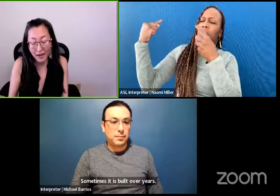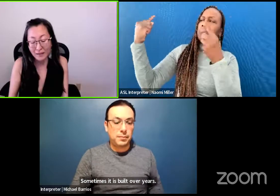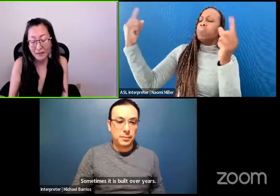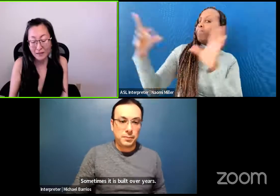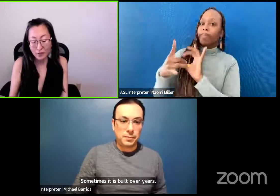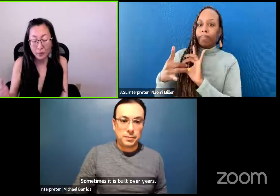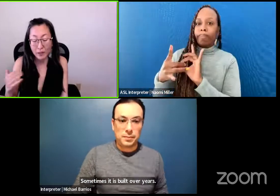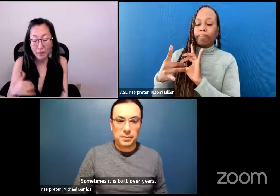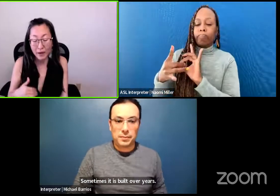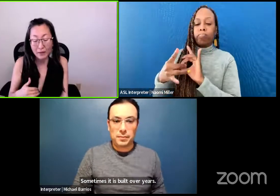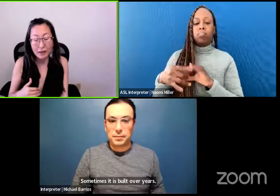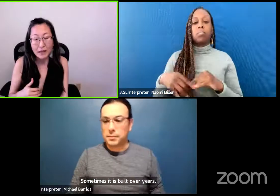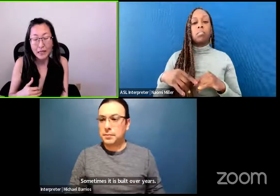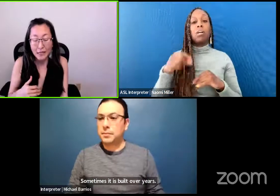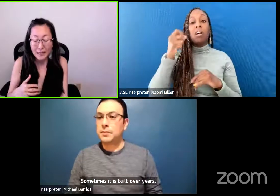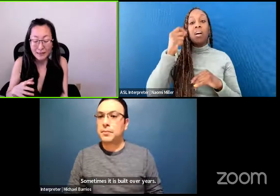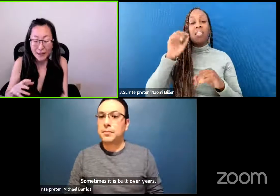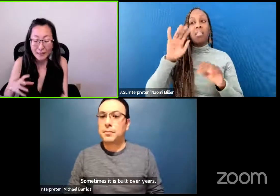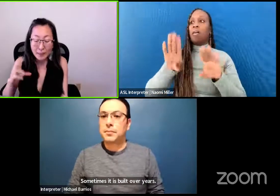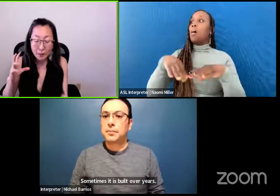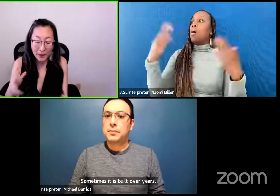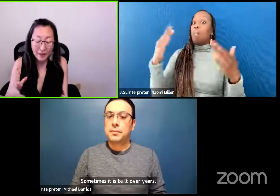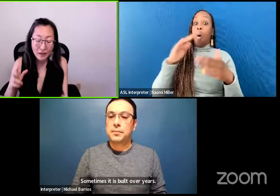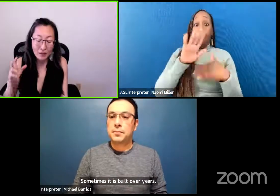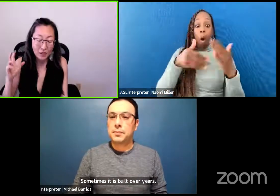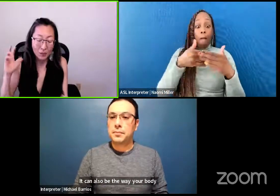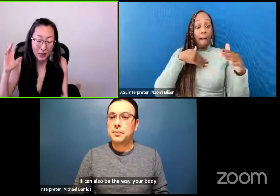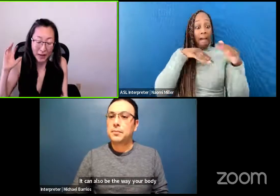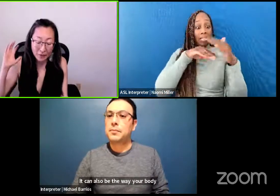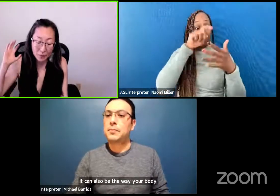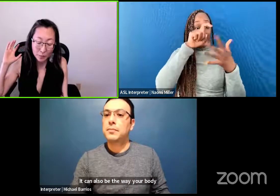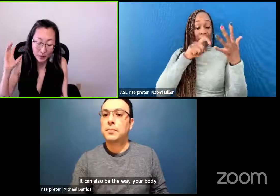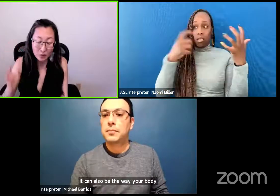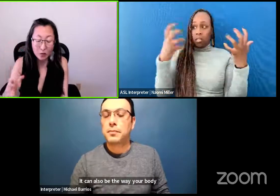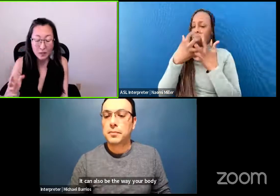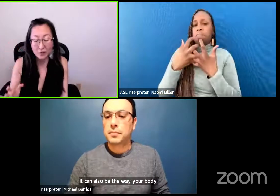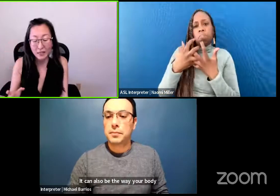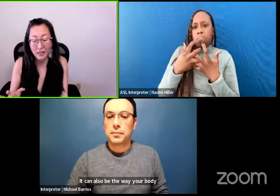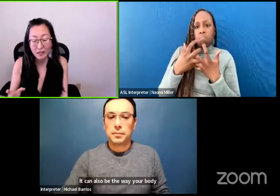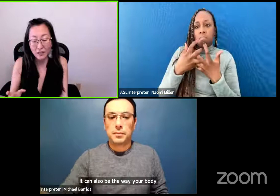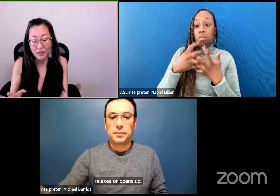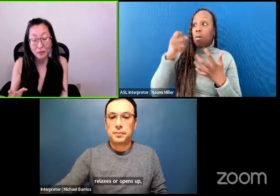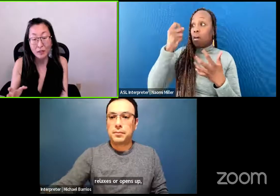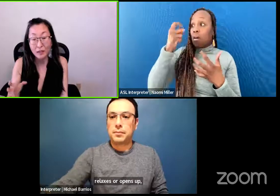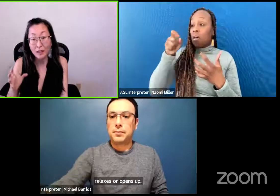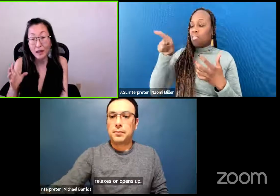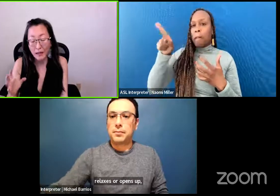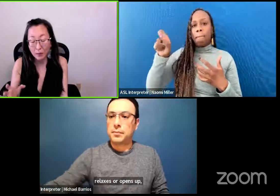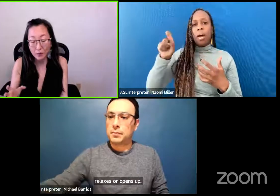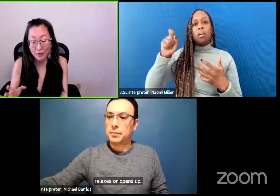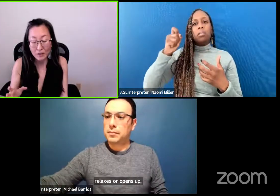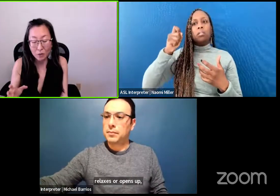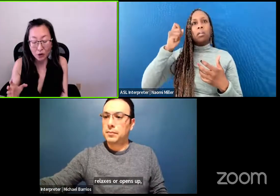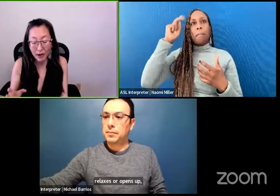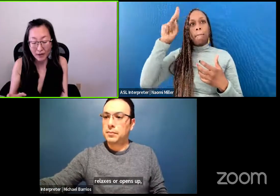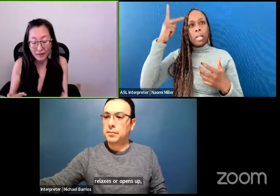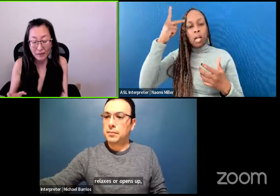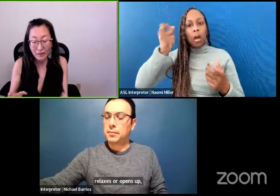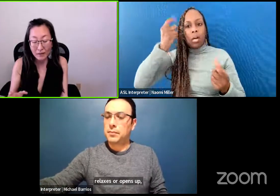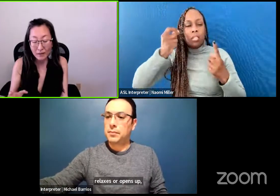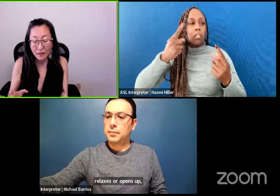all your access needs are being met. It is not dependent on someone having a political understanding of disability, ableism,